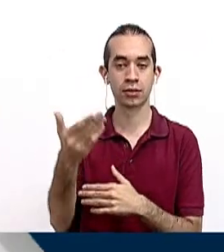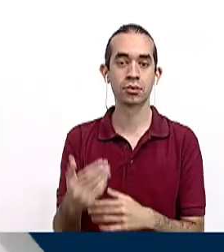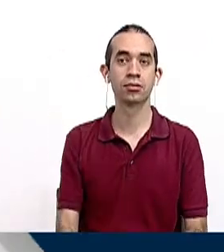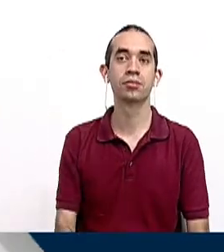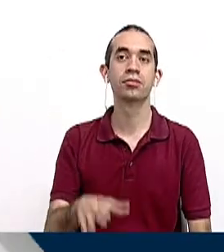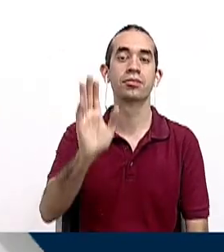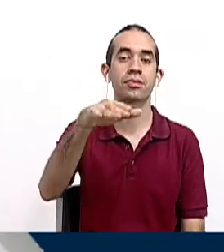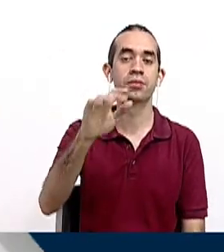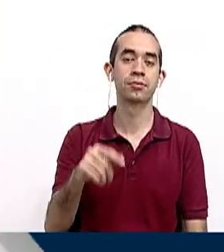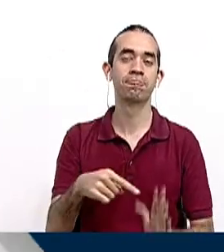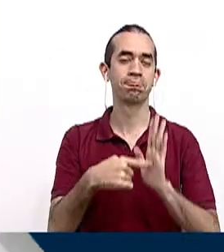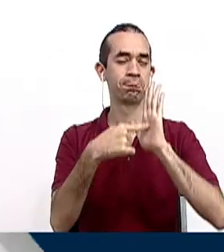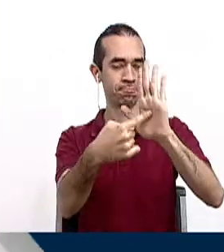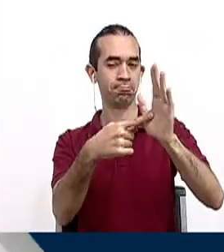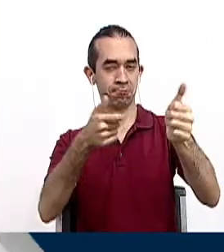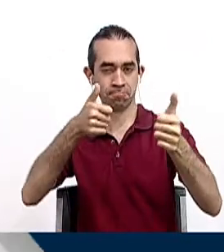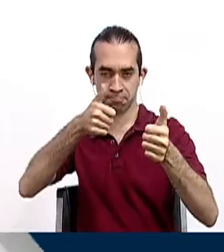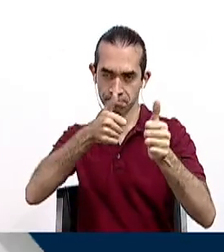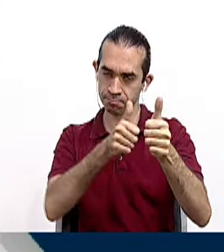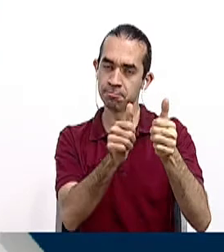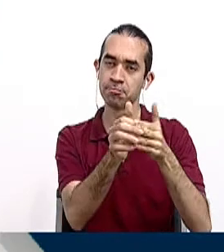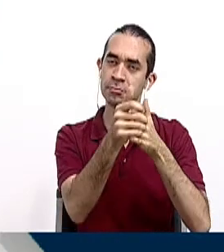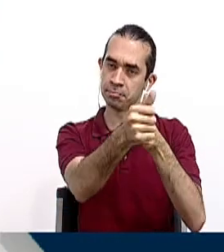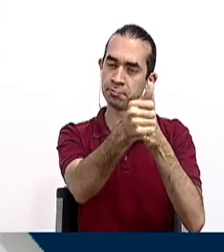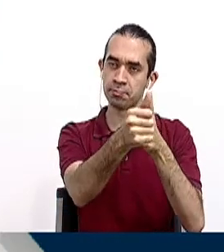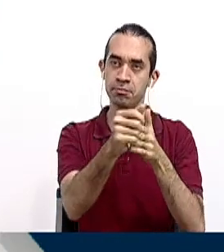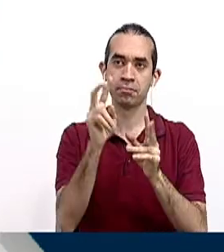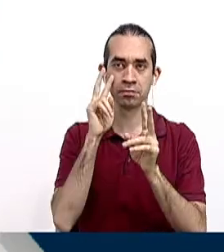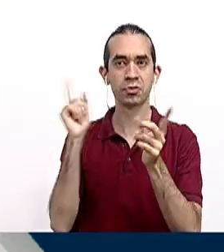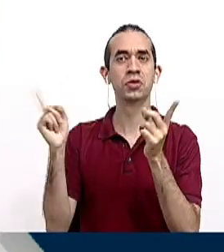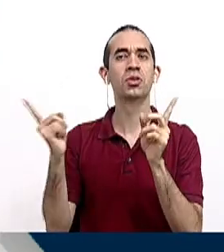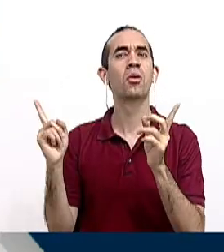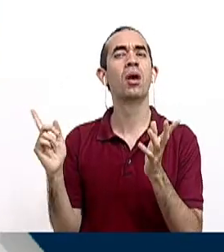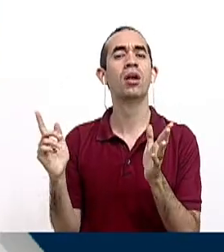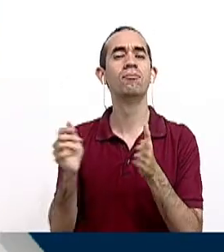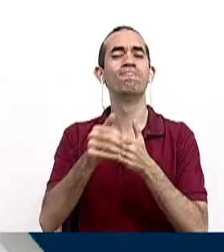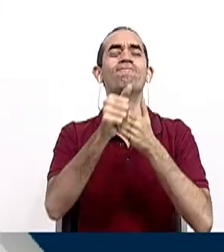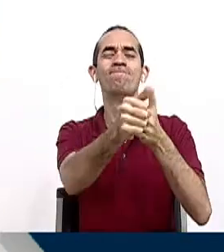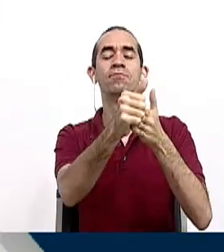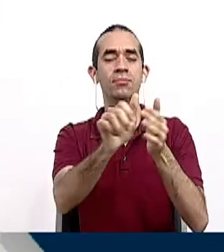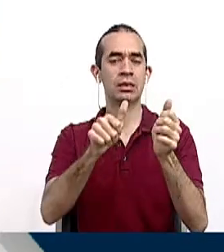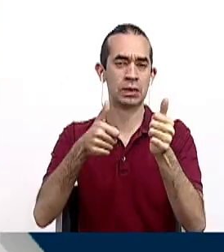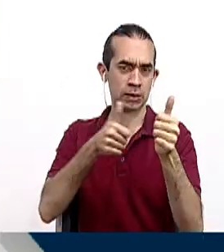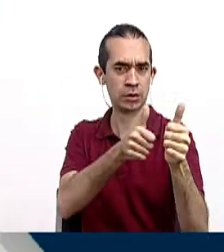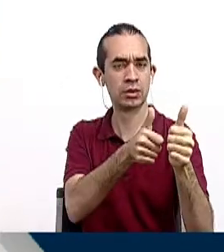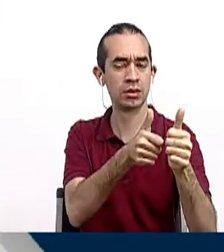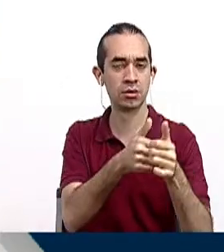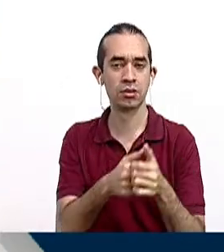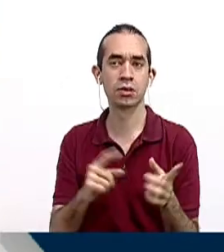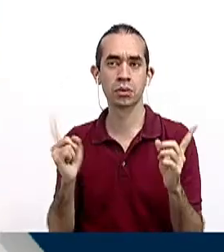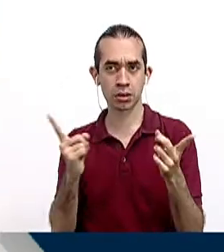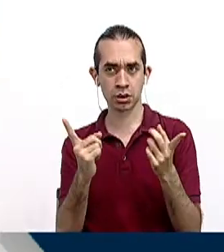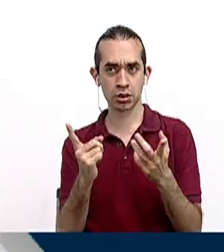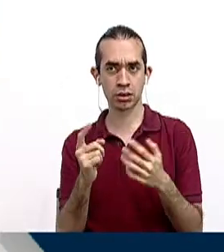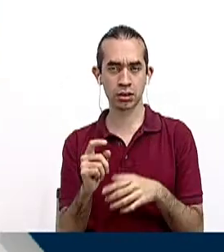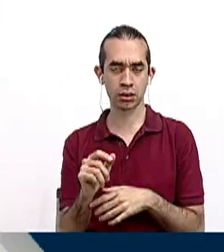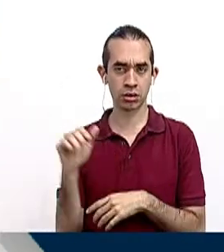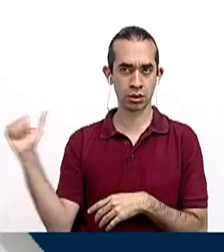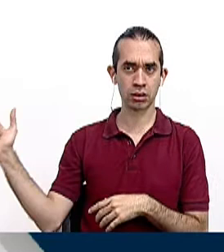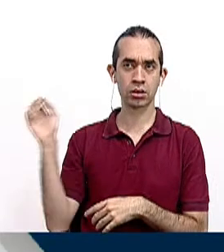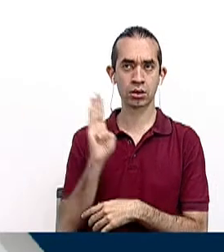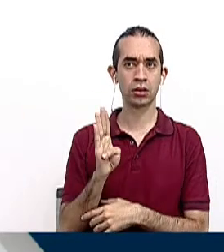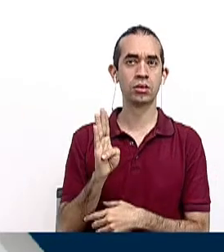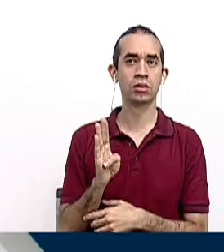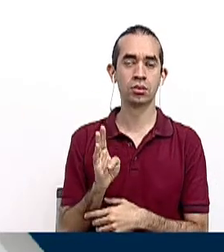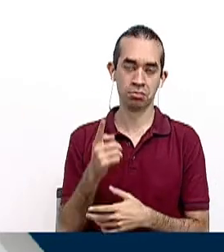Role model. So we have two pictures there. Which one is the role model? A or B? In this